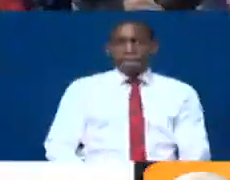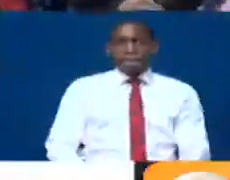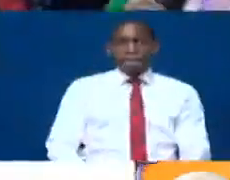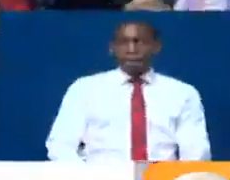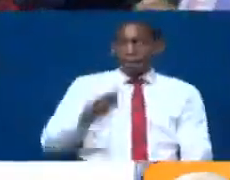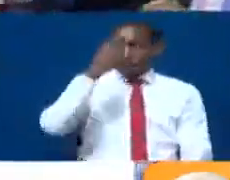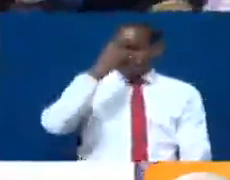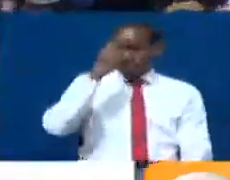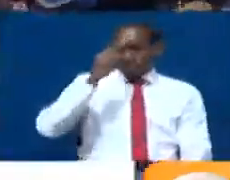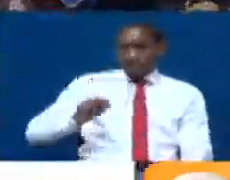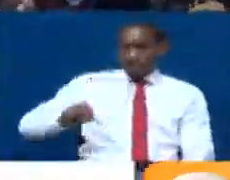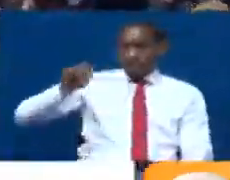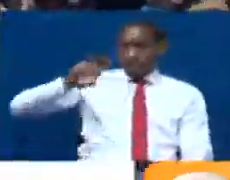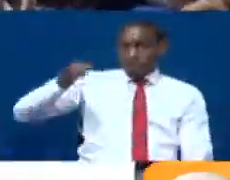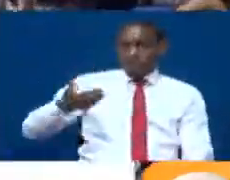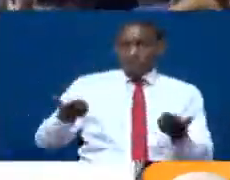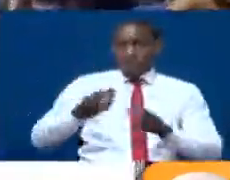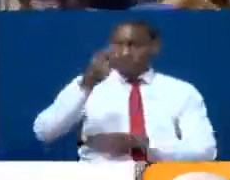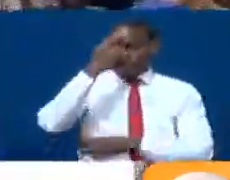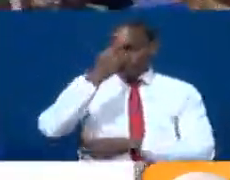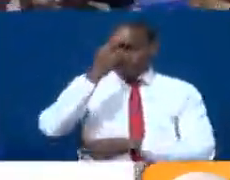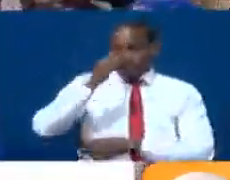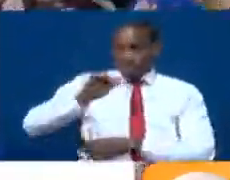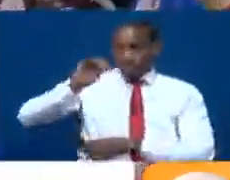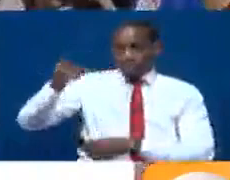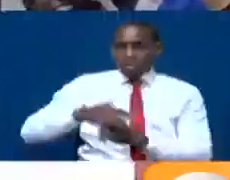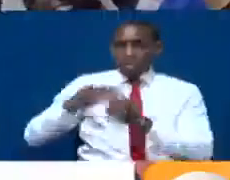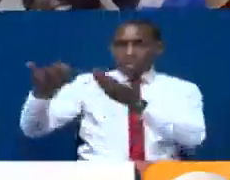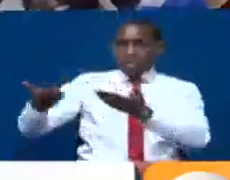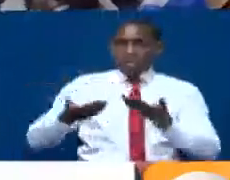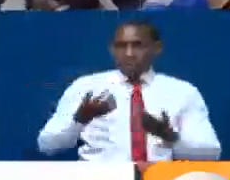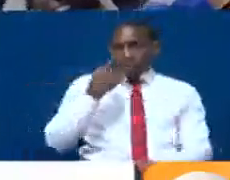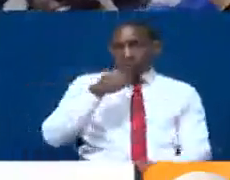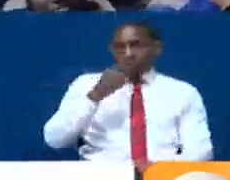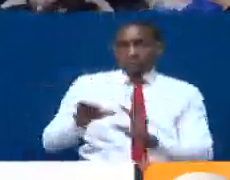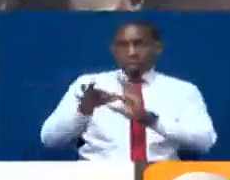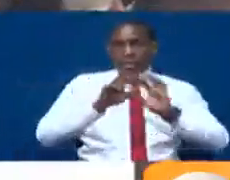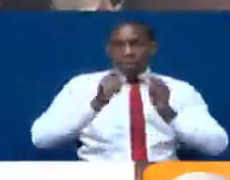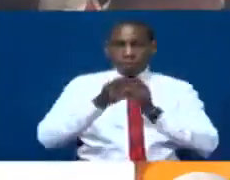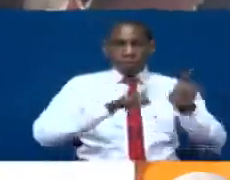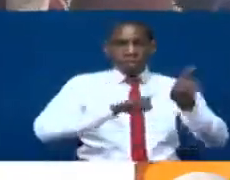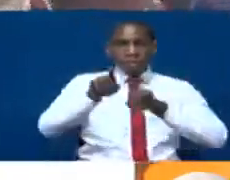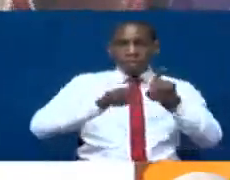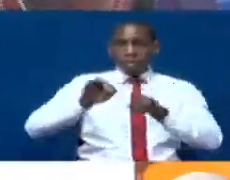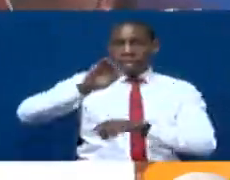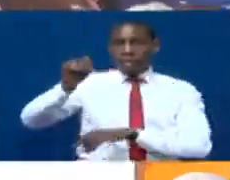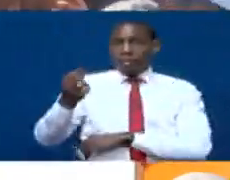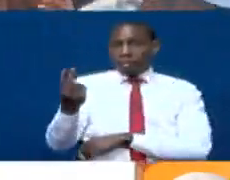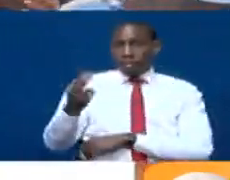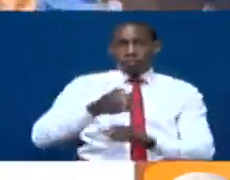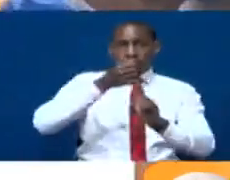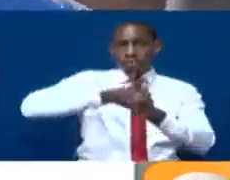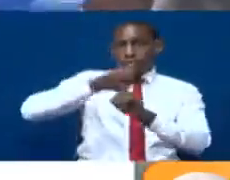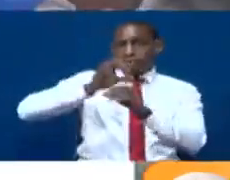and Narok North constituency in Narok County played host to the Azimio team who traversed the two counties to